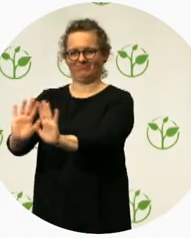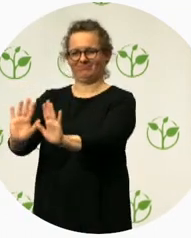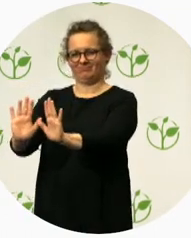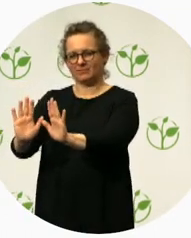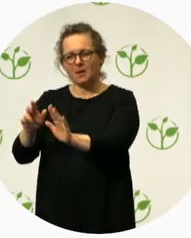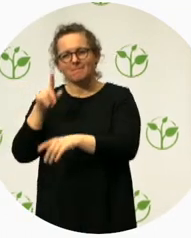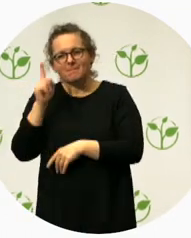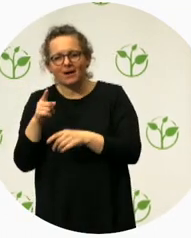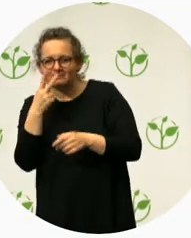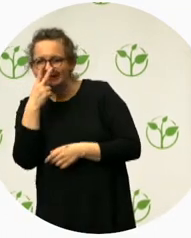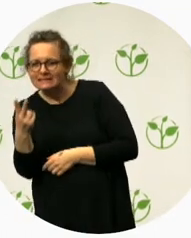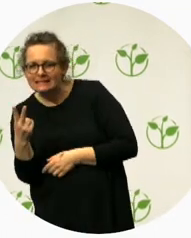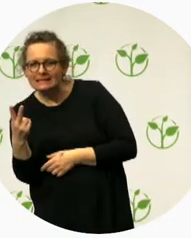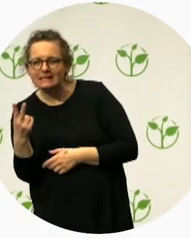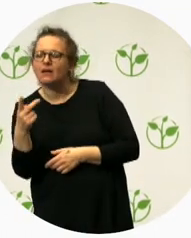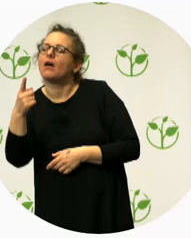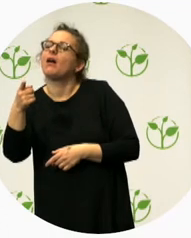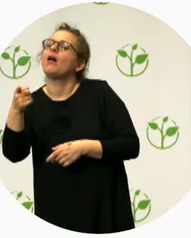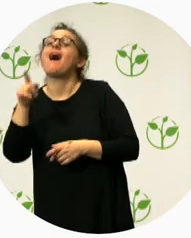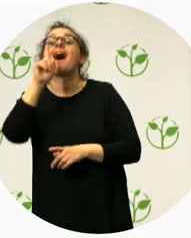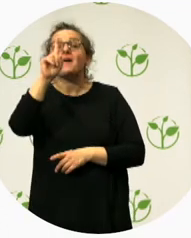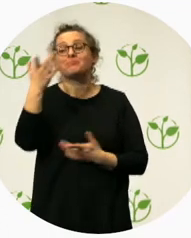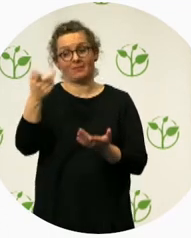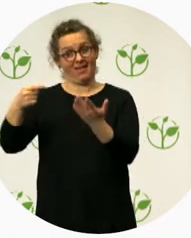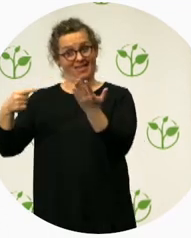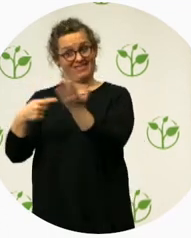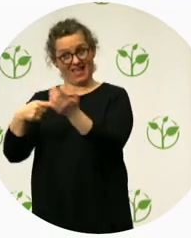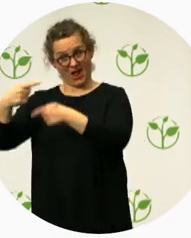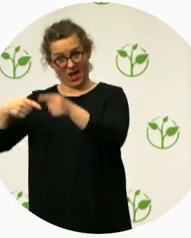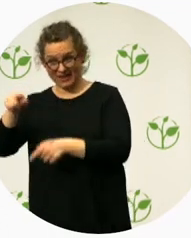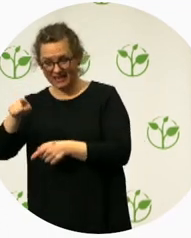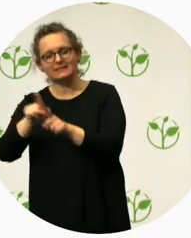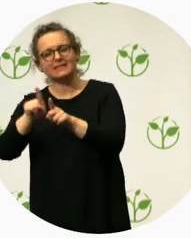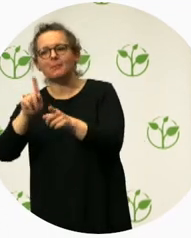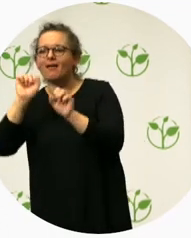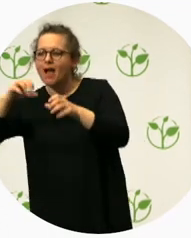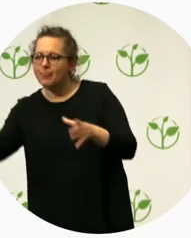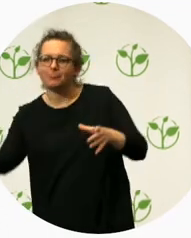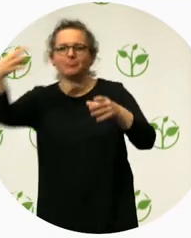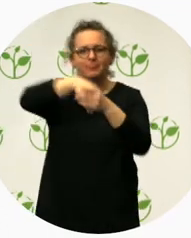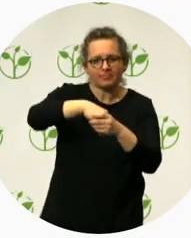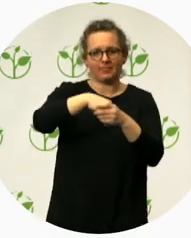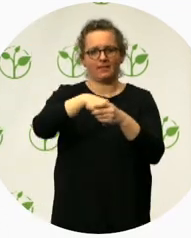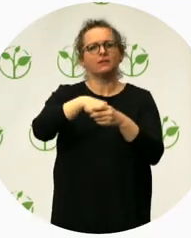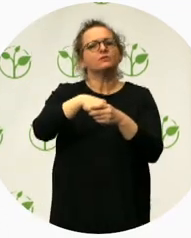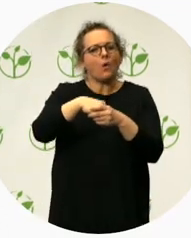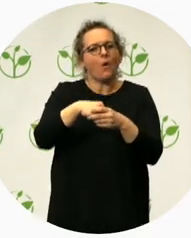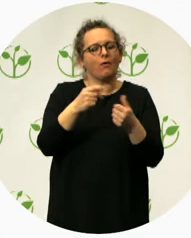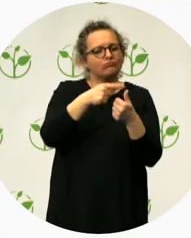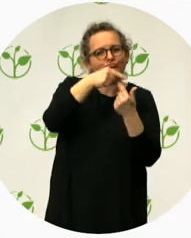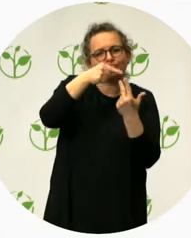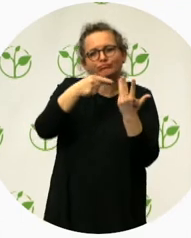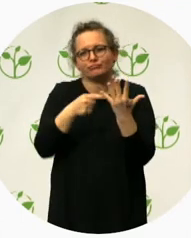that the barriers are not only on the architecture, on the transportation, or on